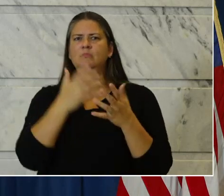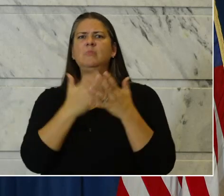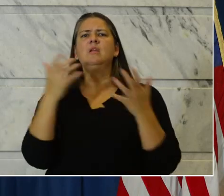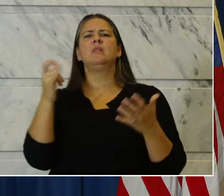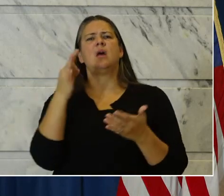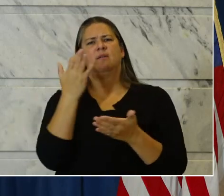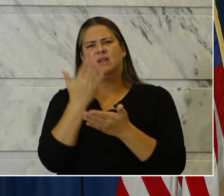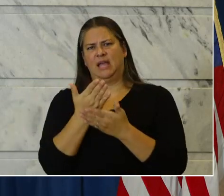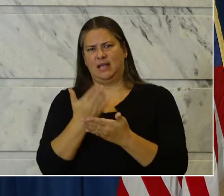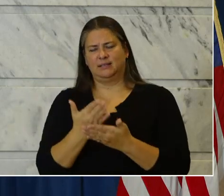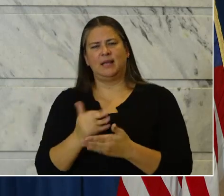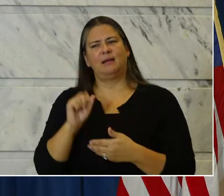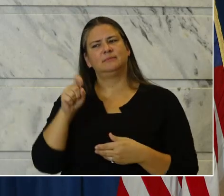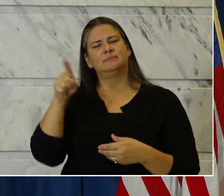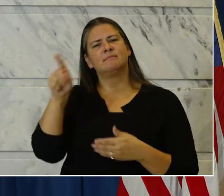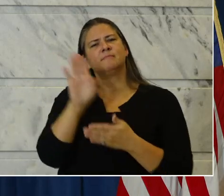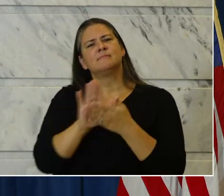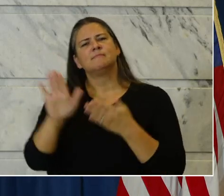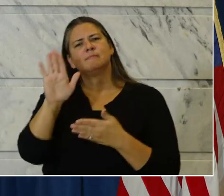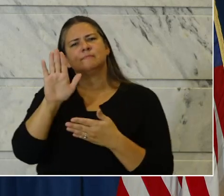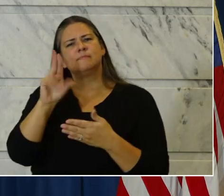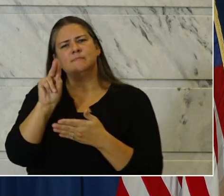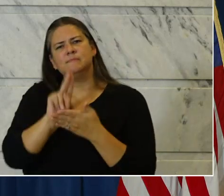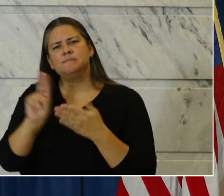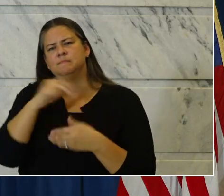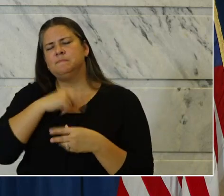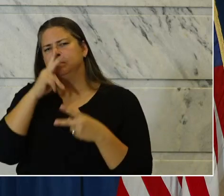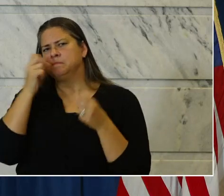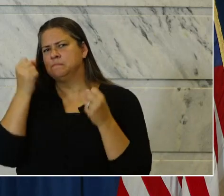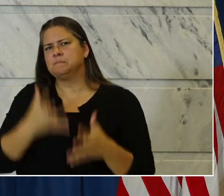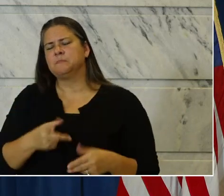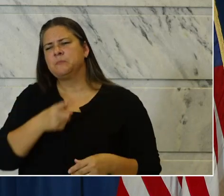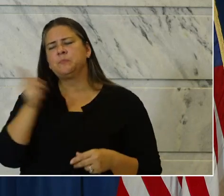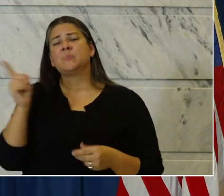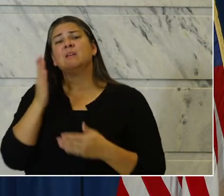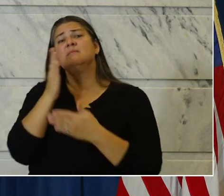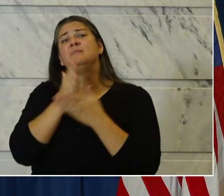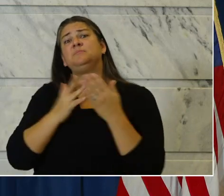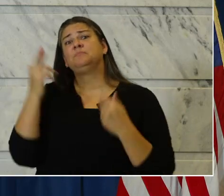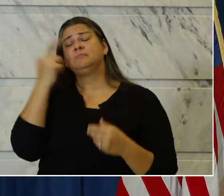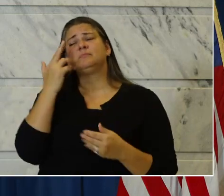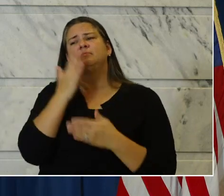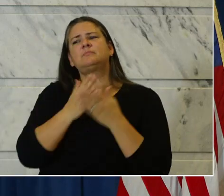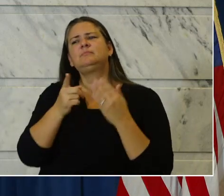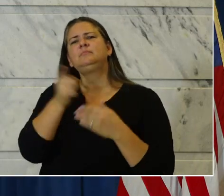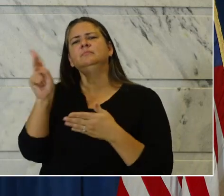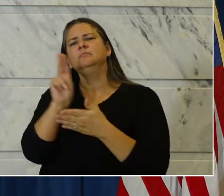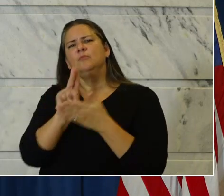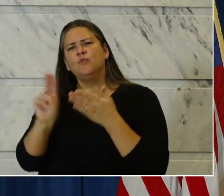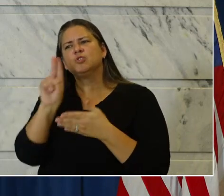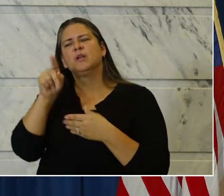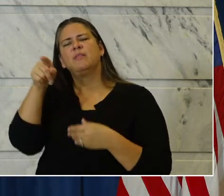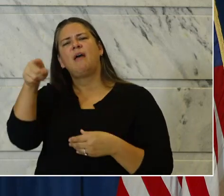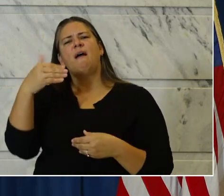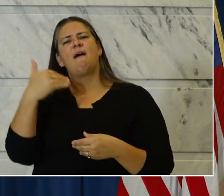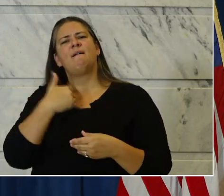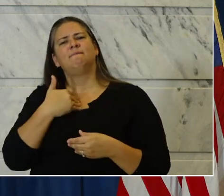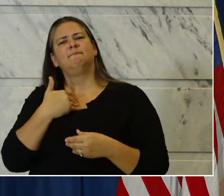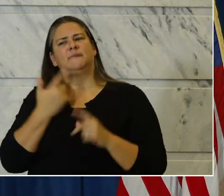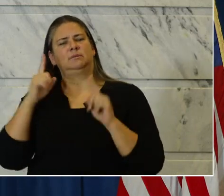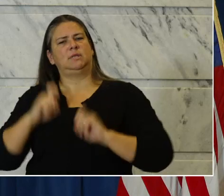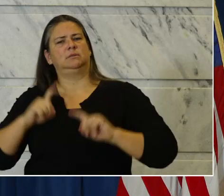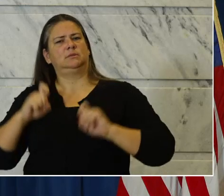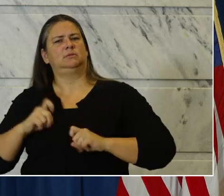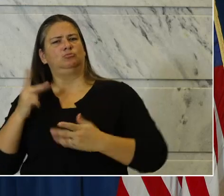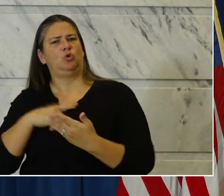cases at our colleges and universities. Part of that is that some of our universities have very aggressive testing programs so